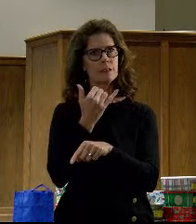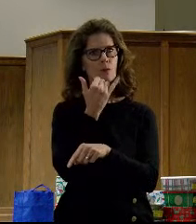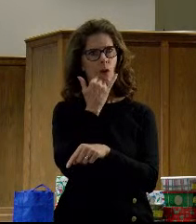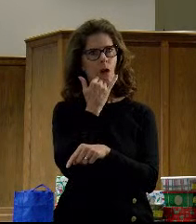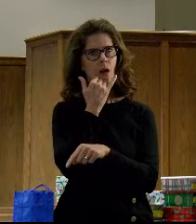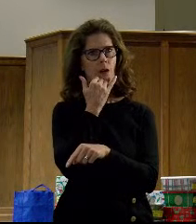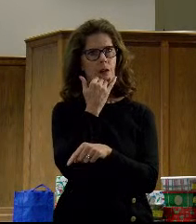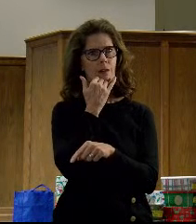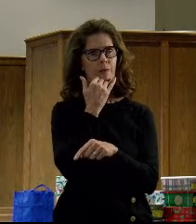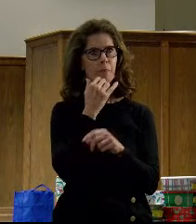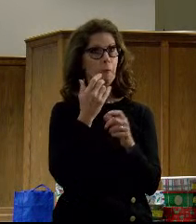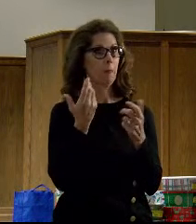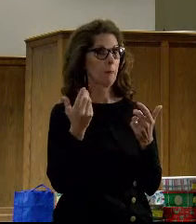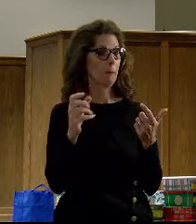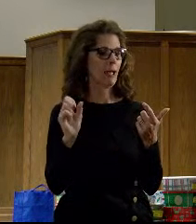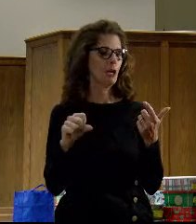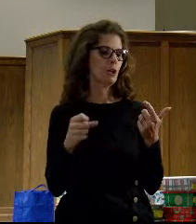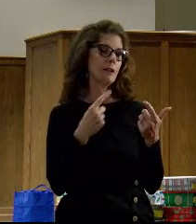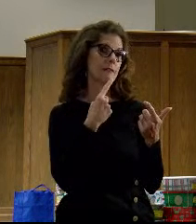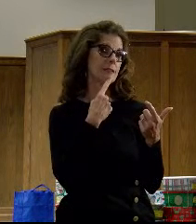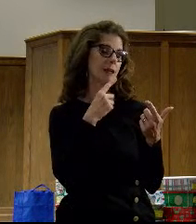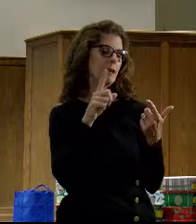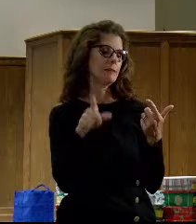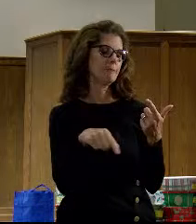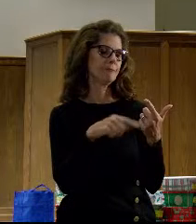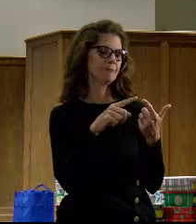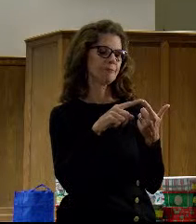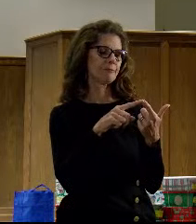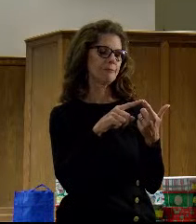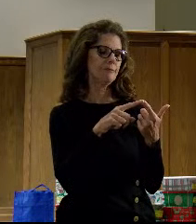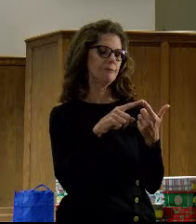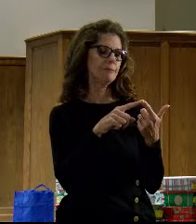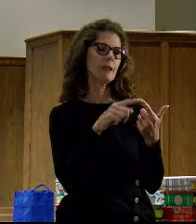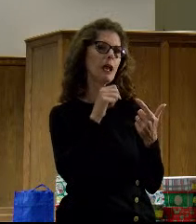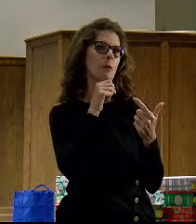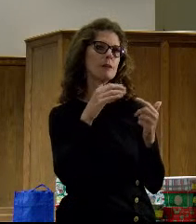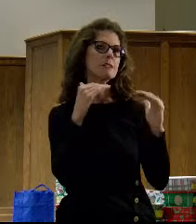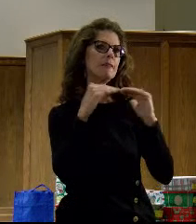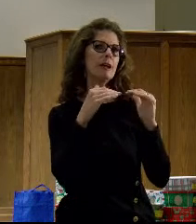story. He also could have told this story. I didn't have a fair trial.